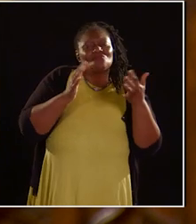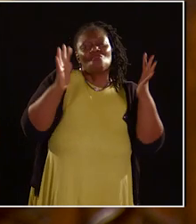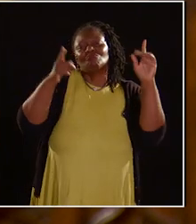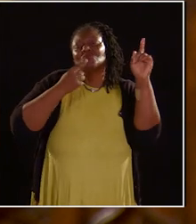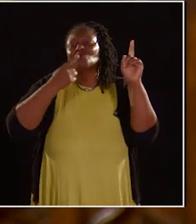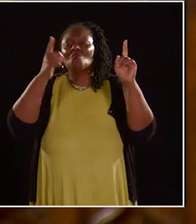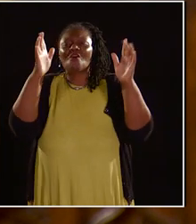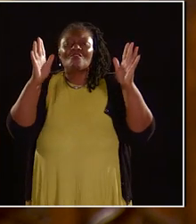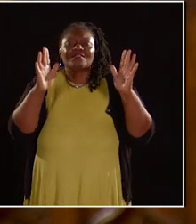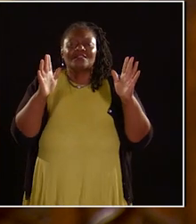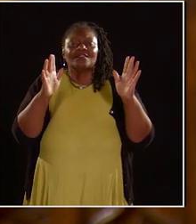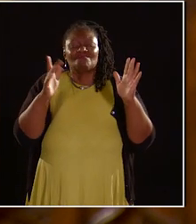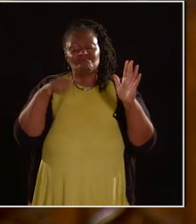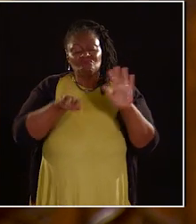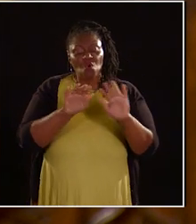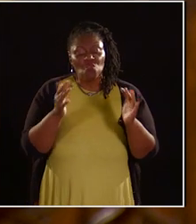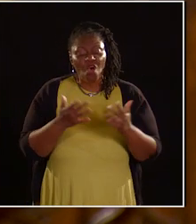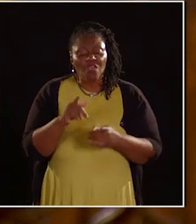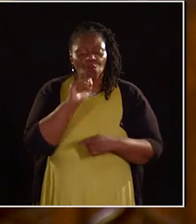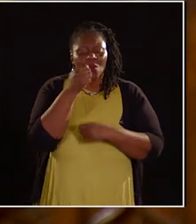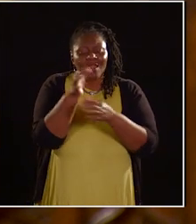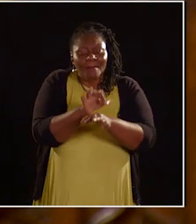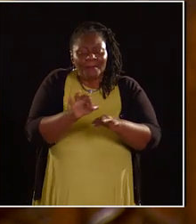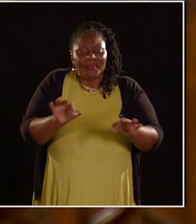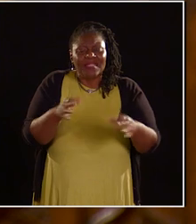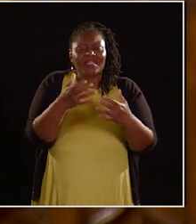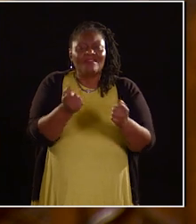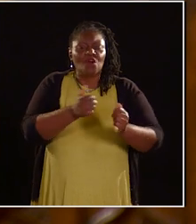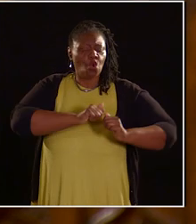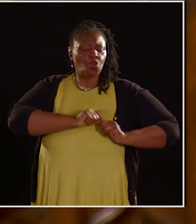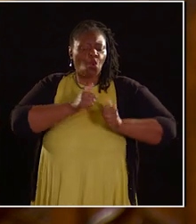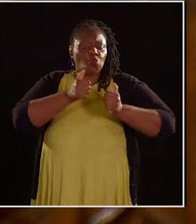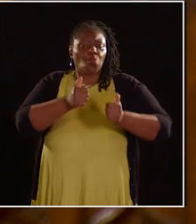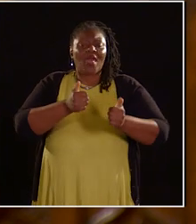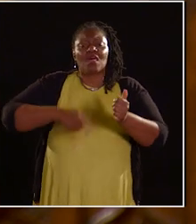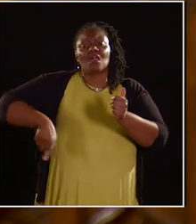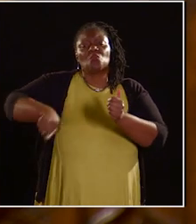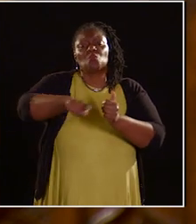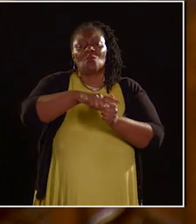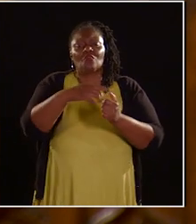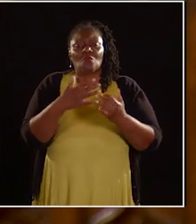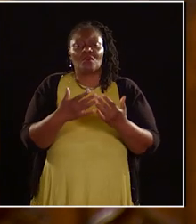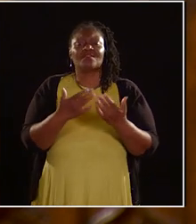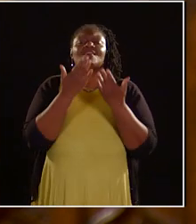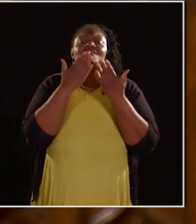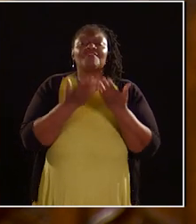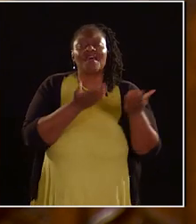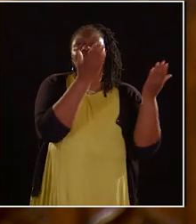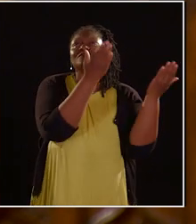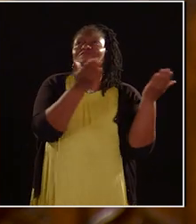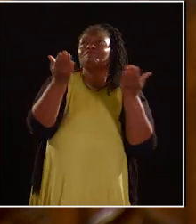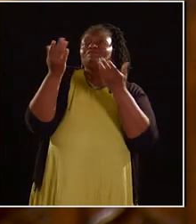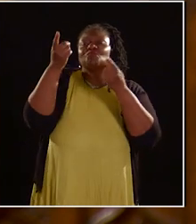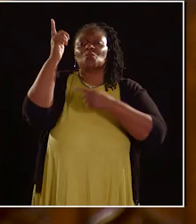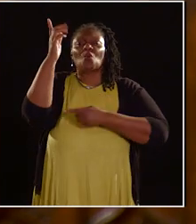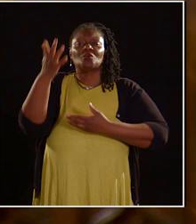highest, and on earth peace, goodwill towards men." Thanks be to God.